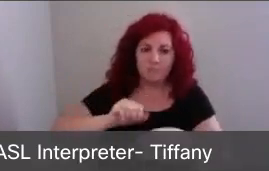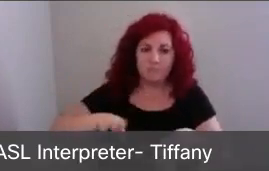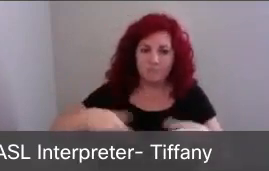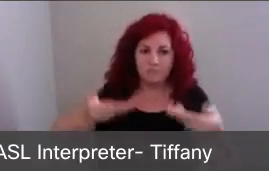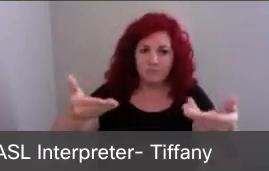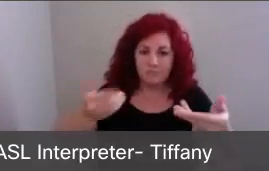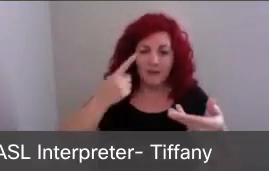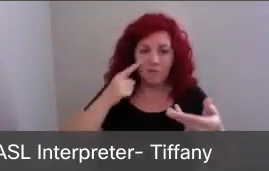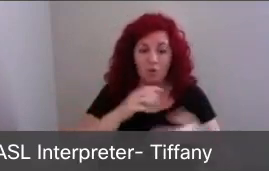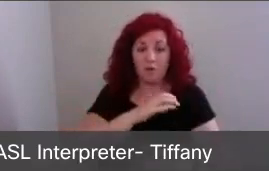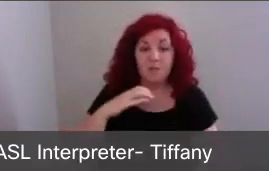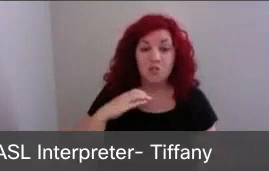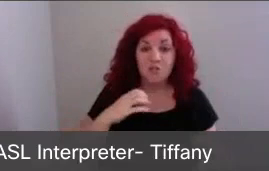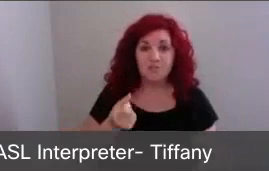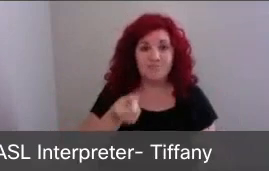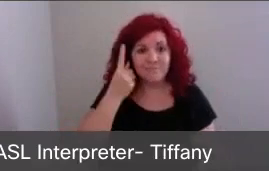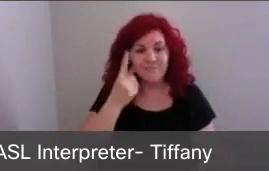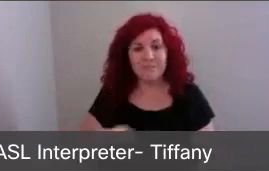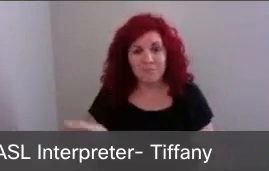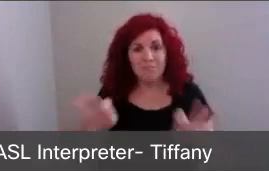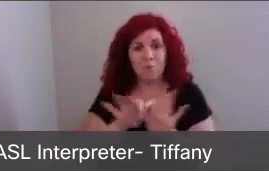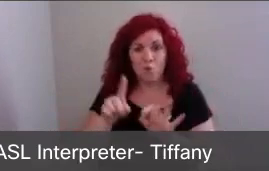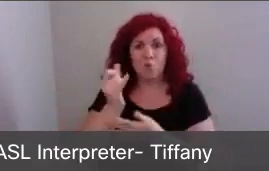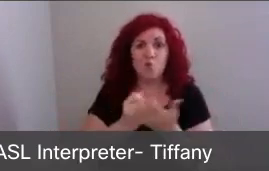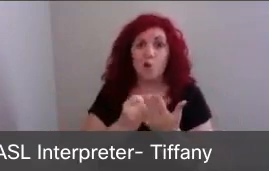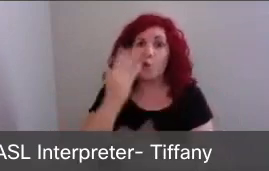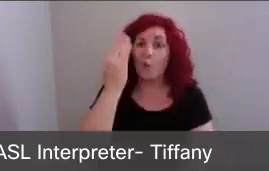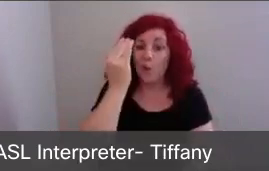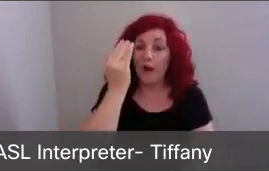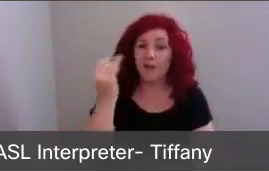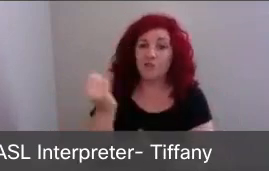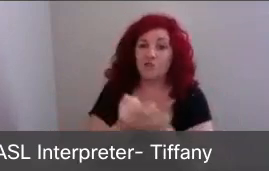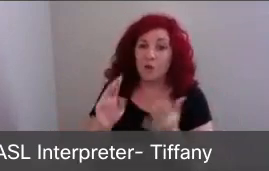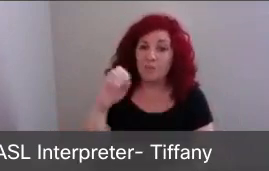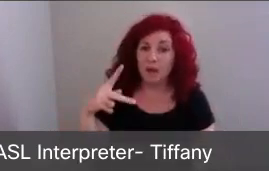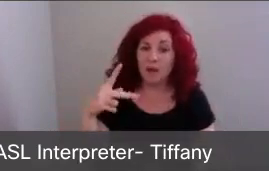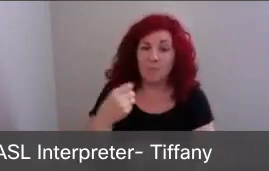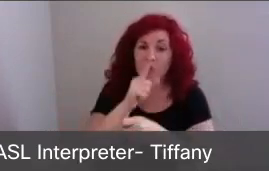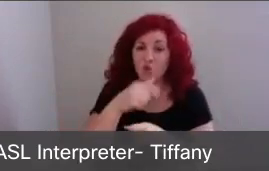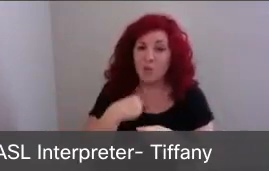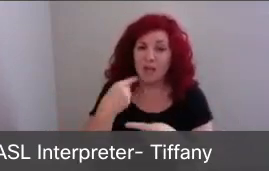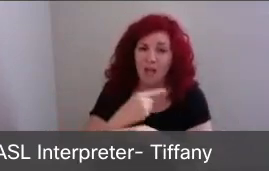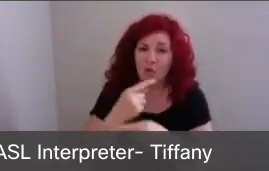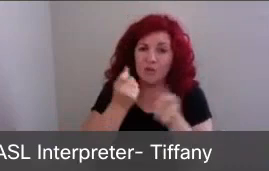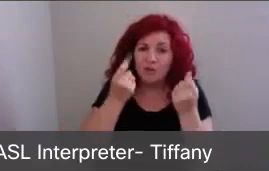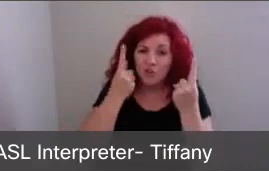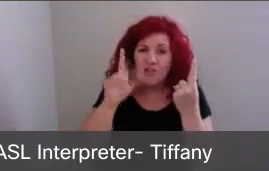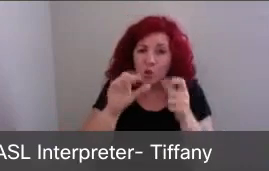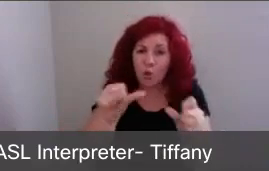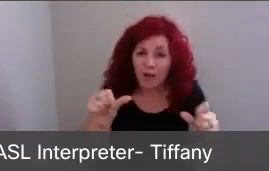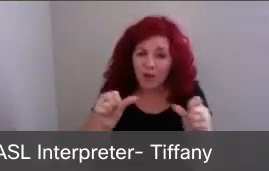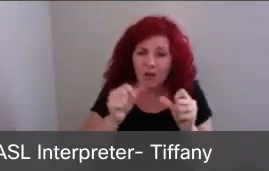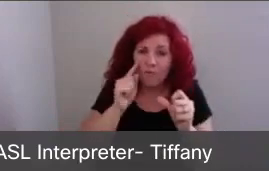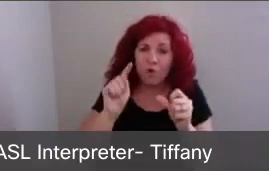And doing so is actually really important because by drawing your own map, it ensures that we accurately understand your area for your